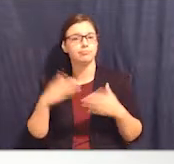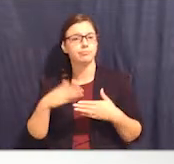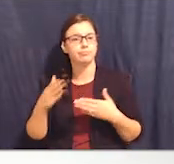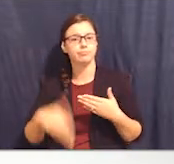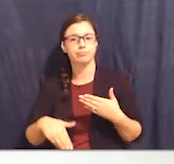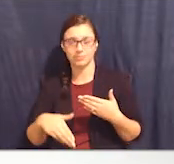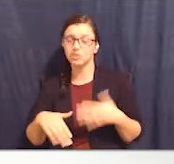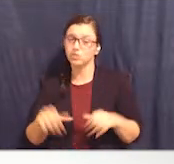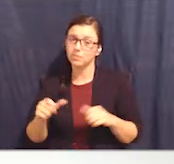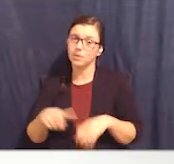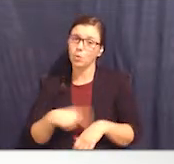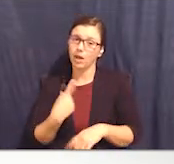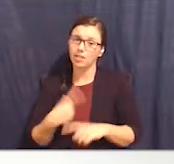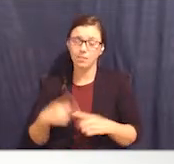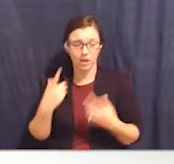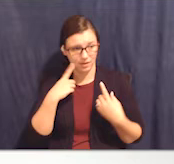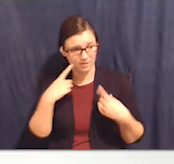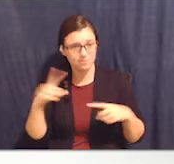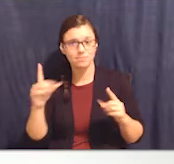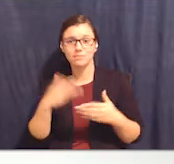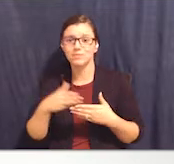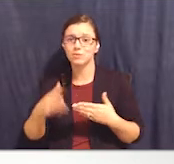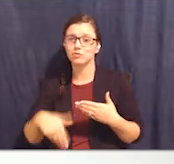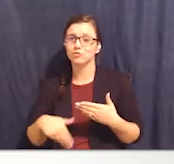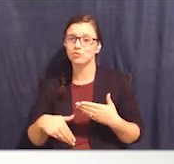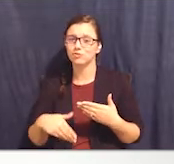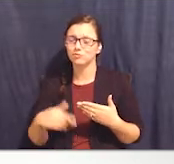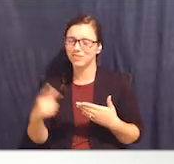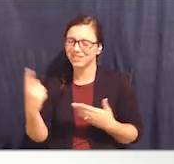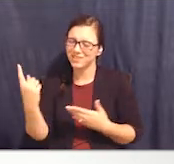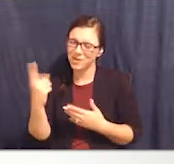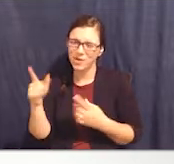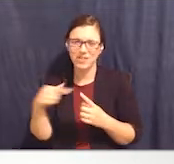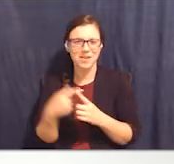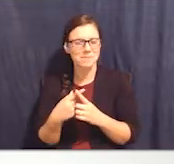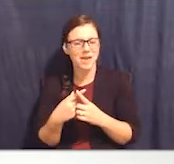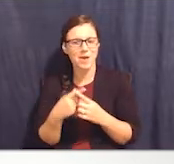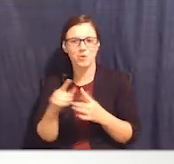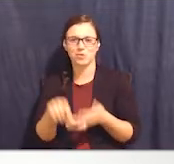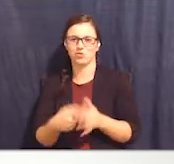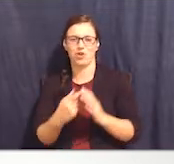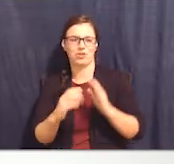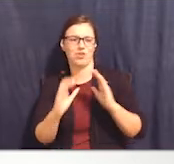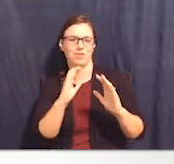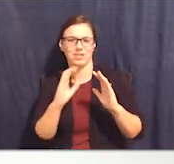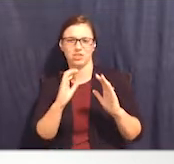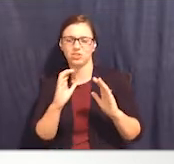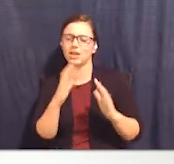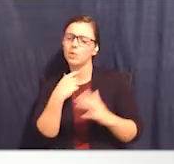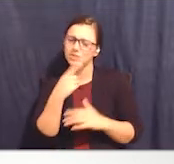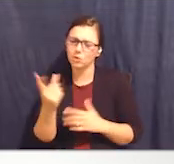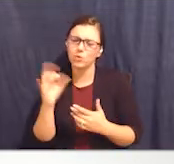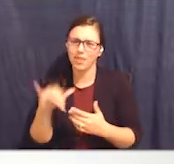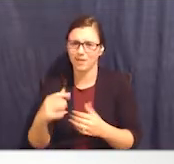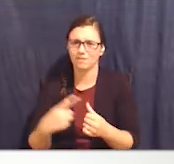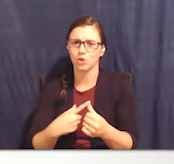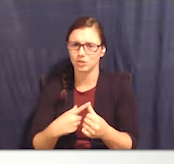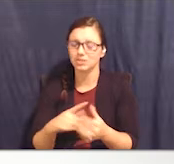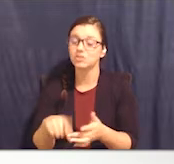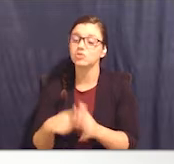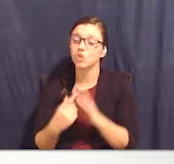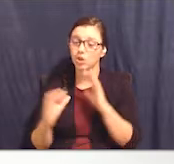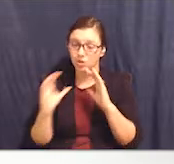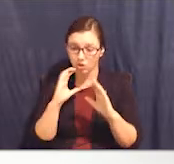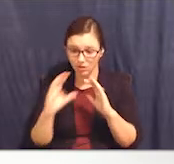So just to talk with other families. You've had your hand up a couple times. Yes, ma'am. I was wondering, concerning like the UCF, the